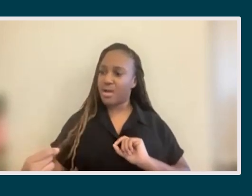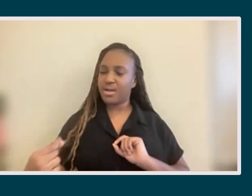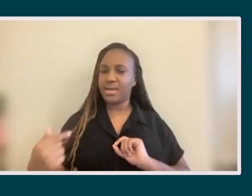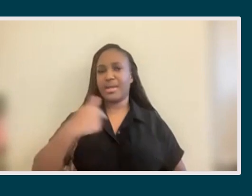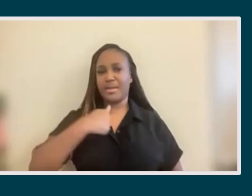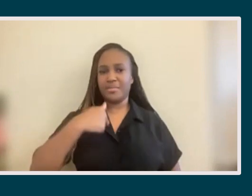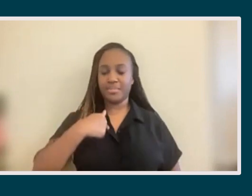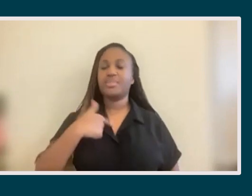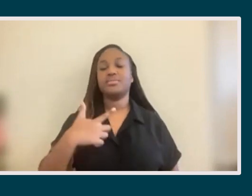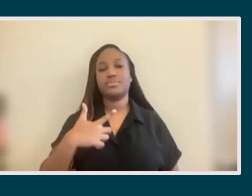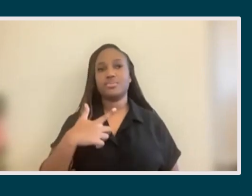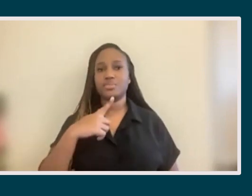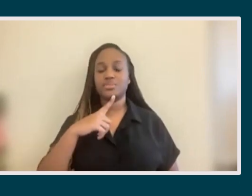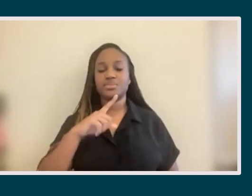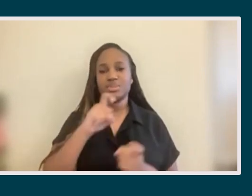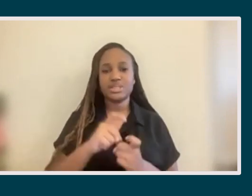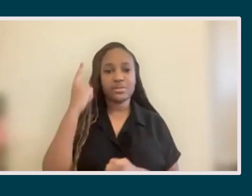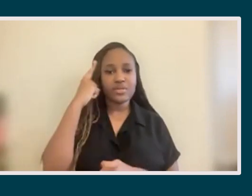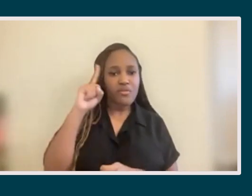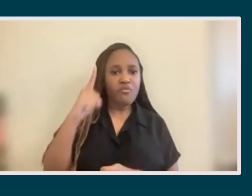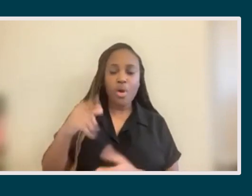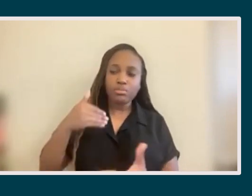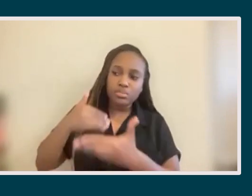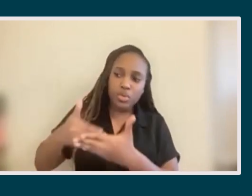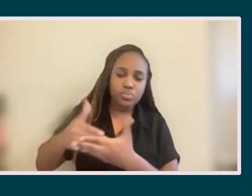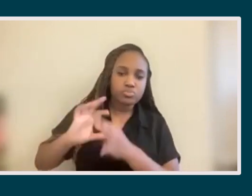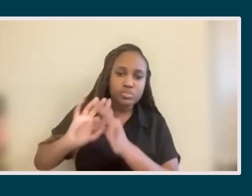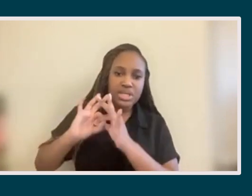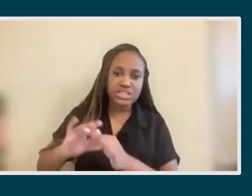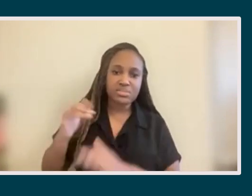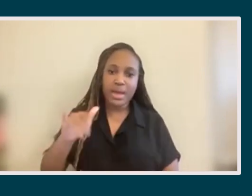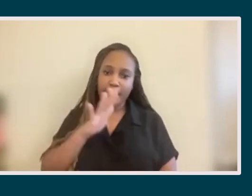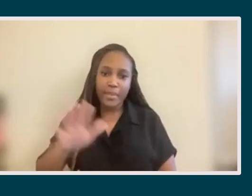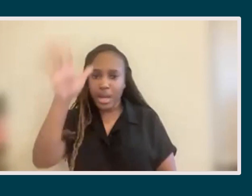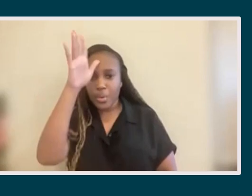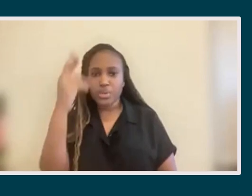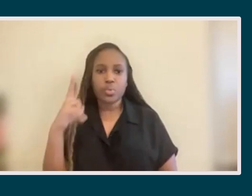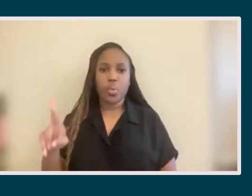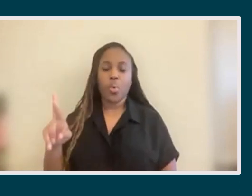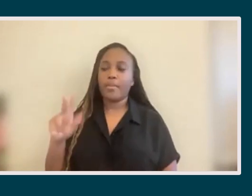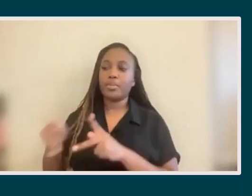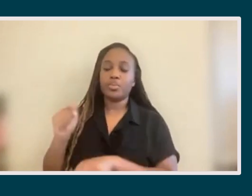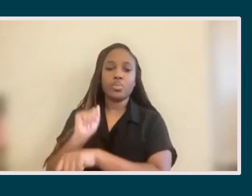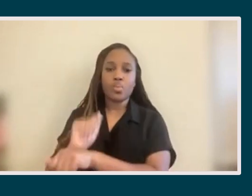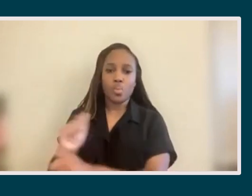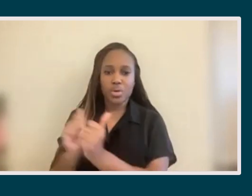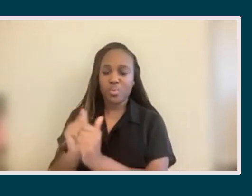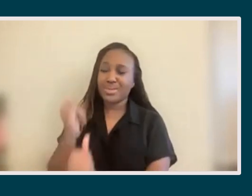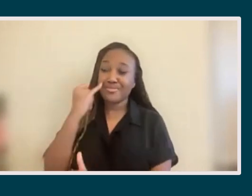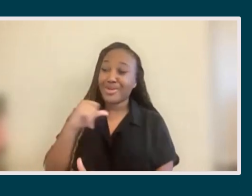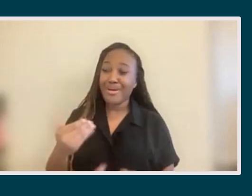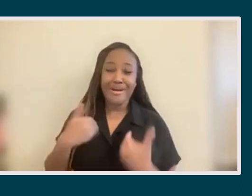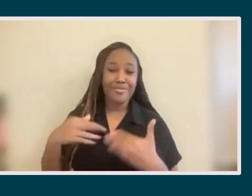in intimate relationships like parents or colleagues, if I'm not getting something that I want and I feel anger or